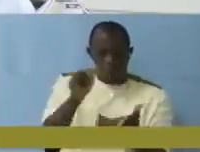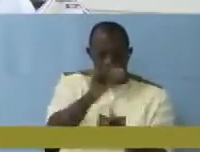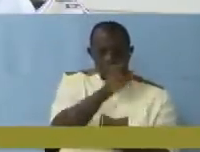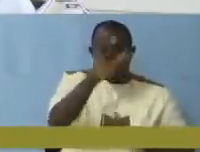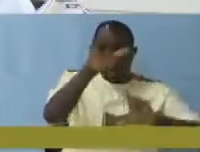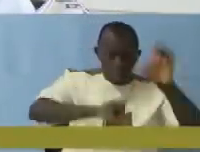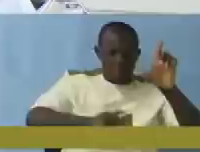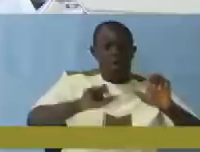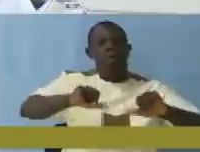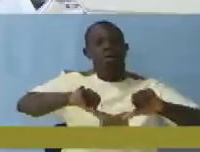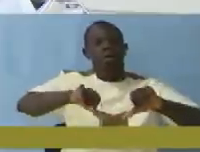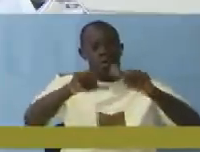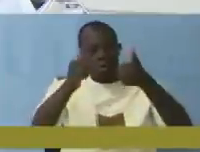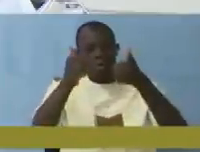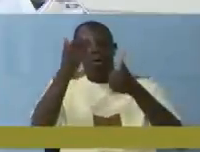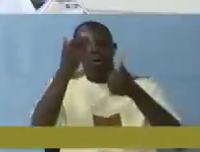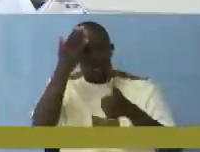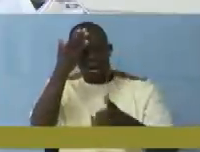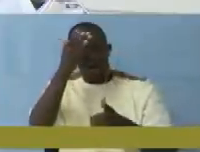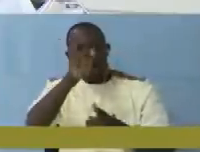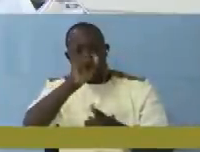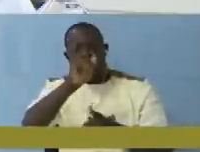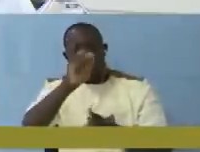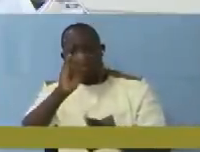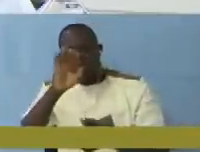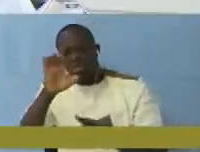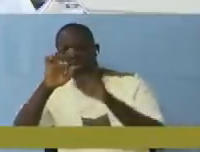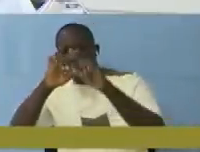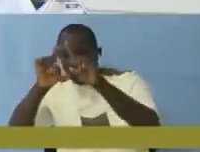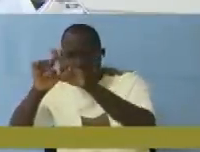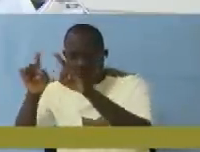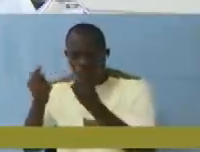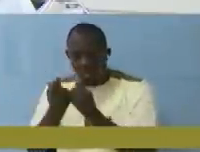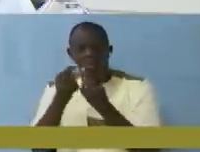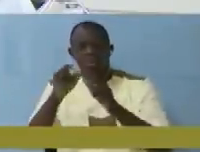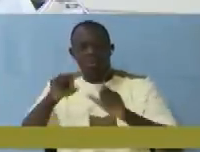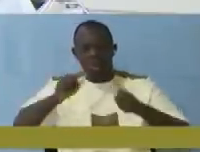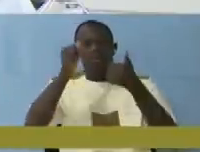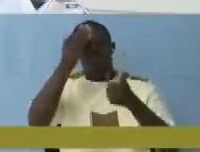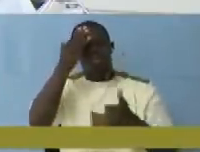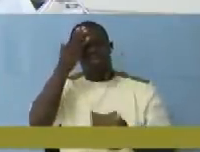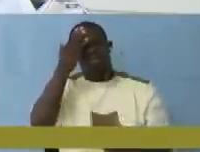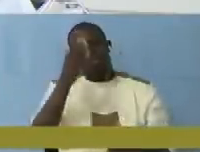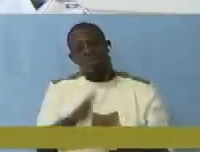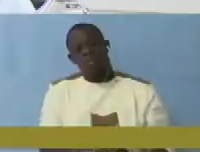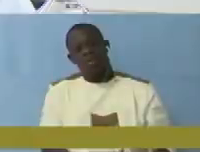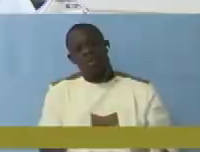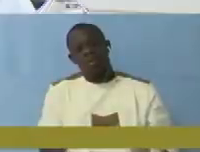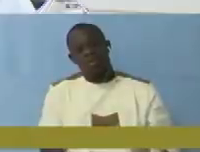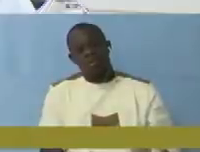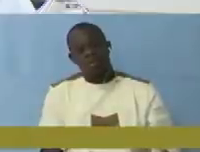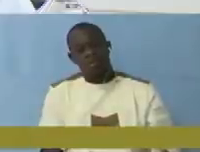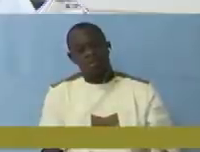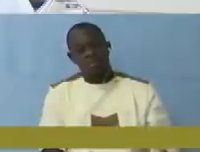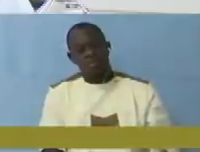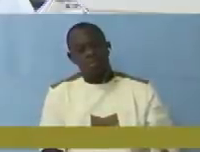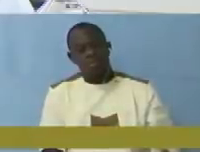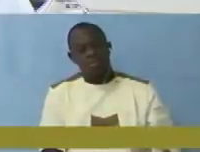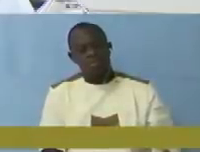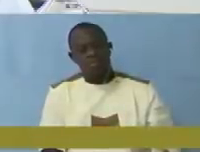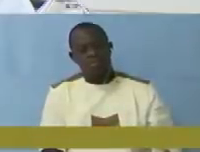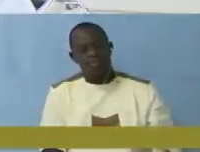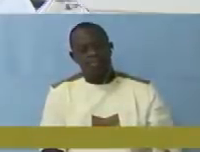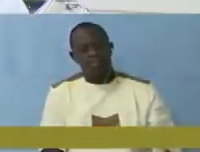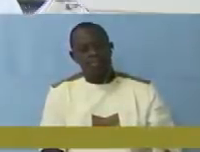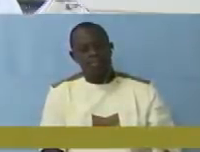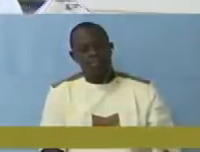ya sabu kalafi do kulali ko do long funing ayatara itata hanufo ifudata makamoto utumbolo